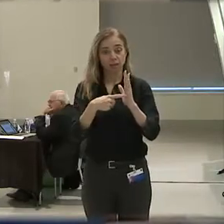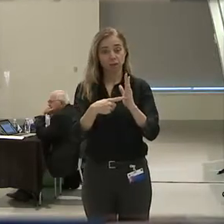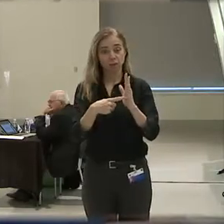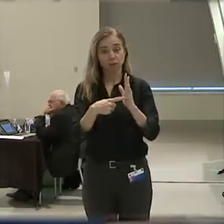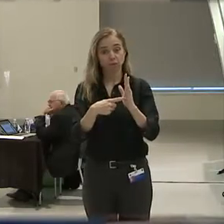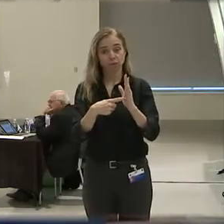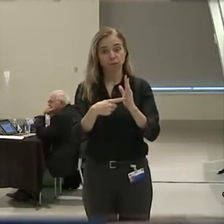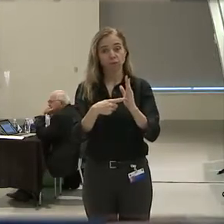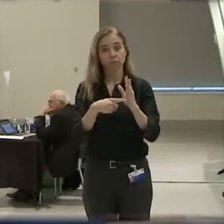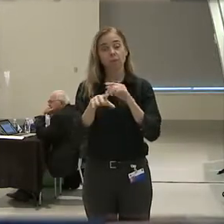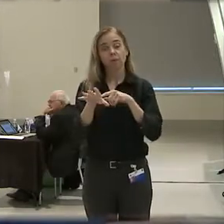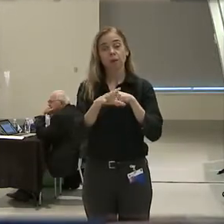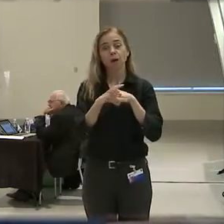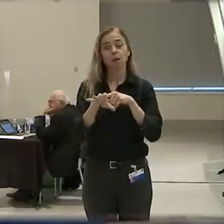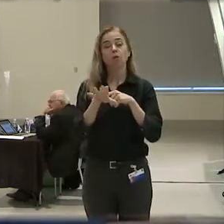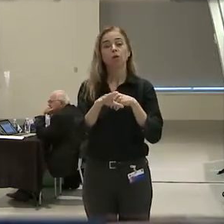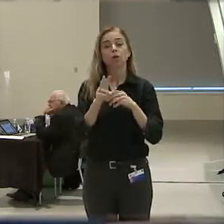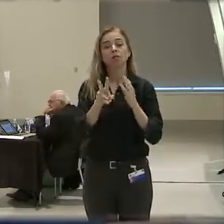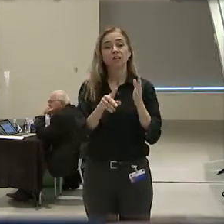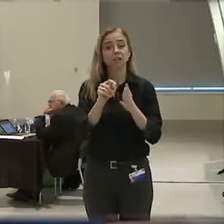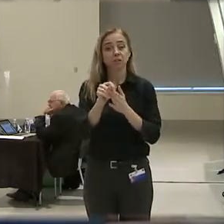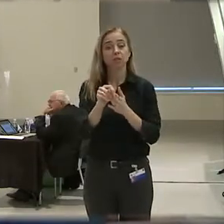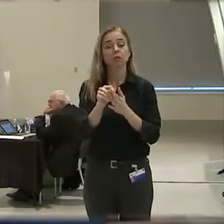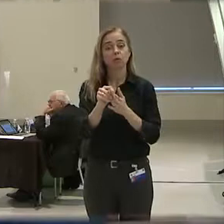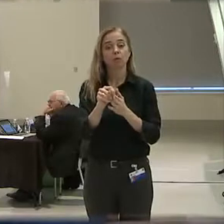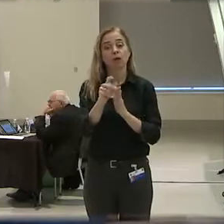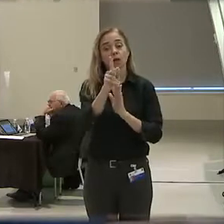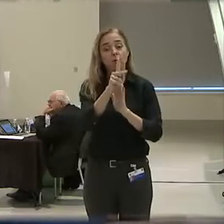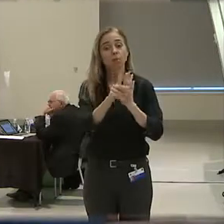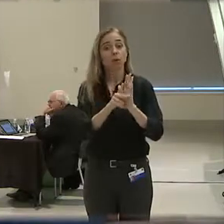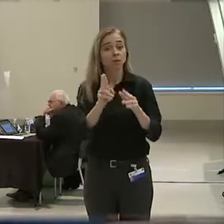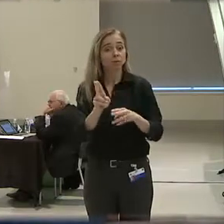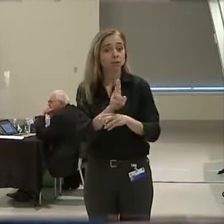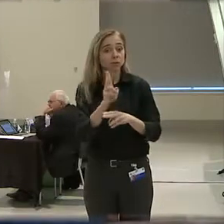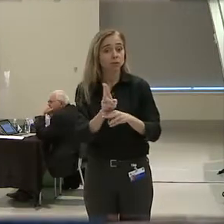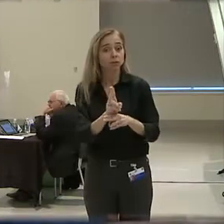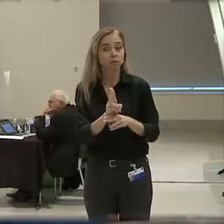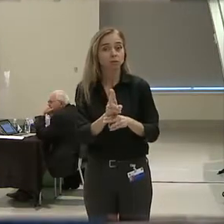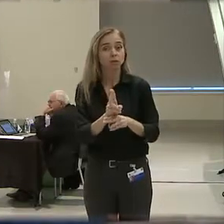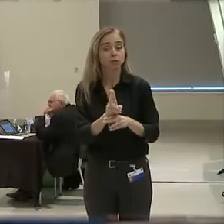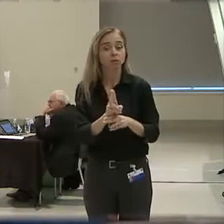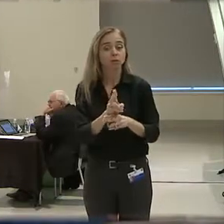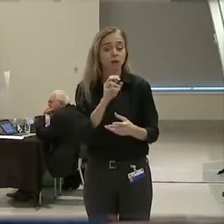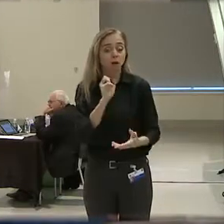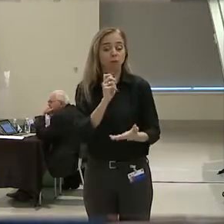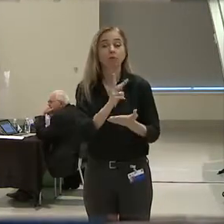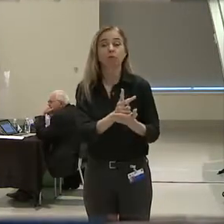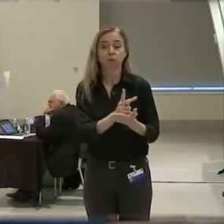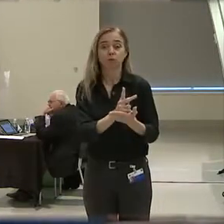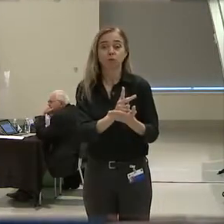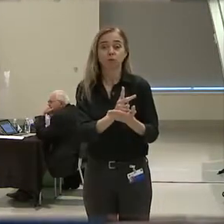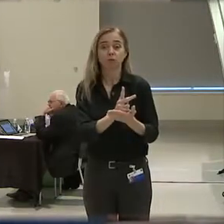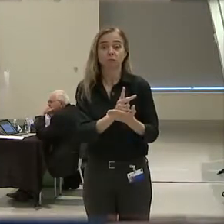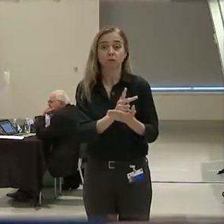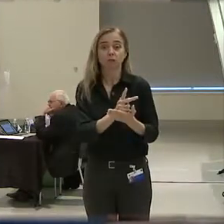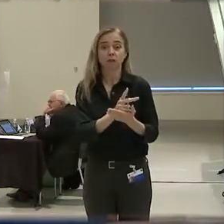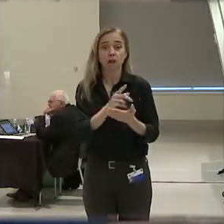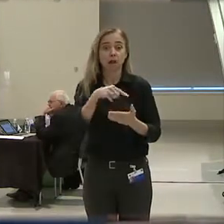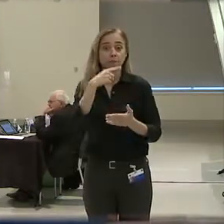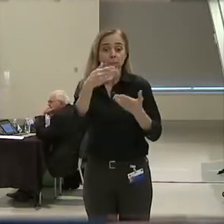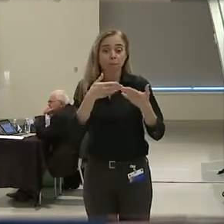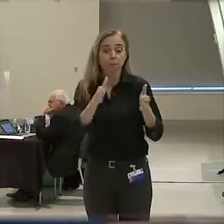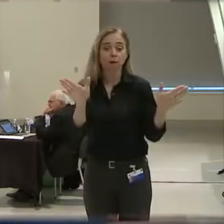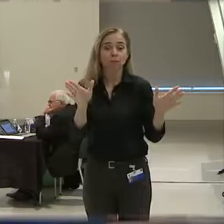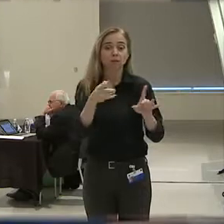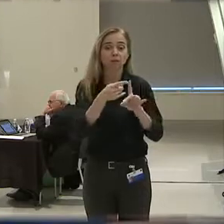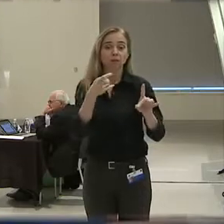body-worn video, body-worn cameras, the policy for their use is approved in public by the